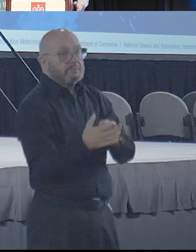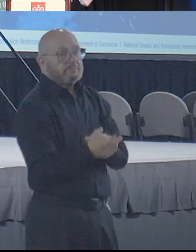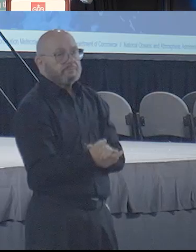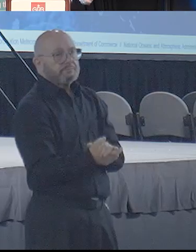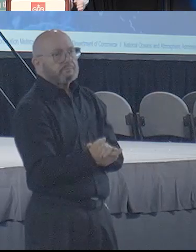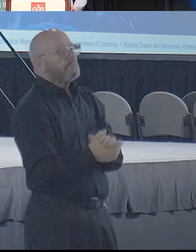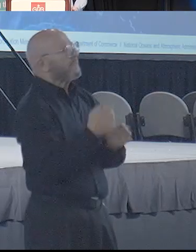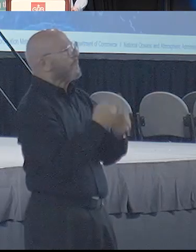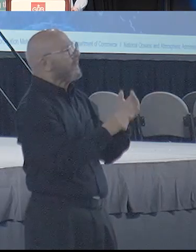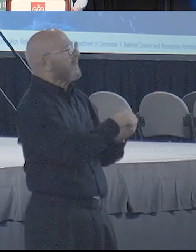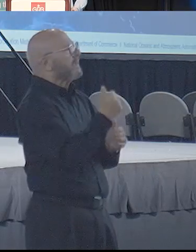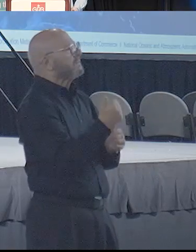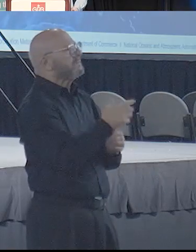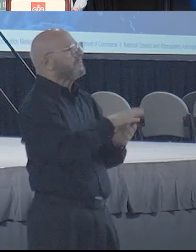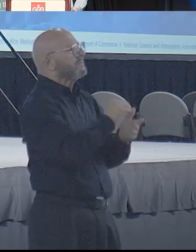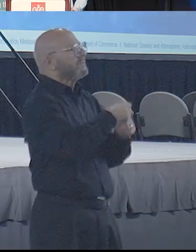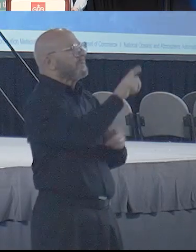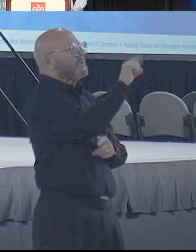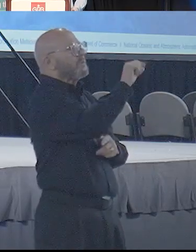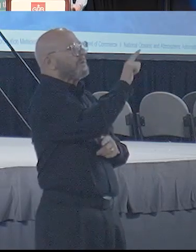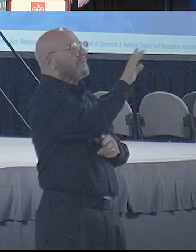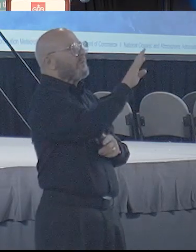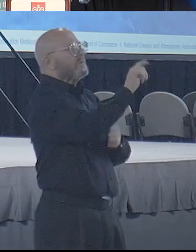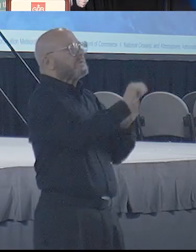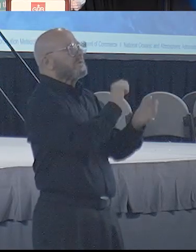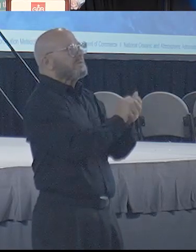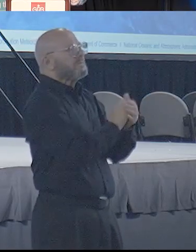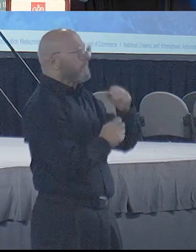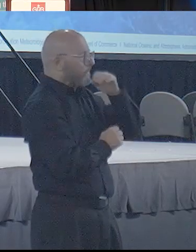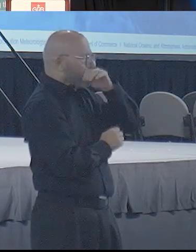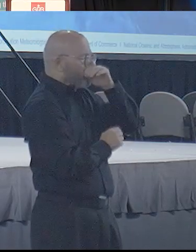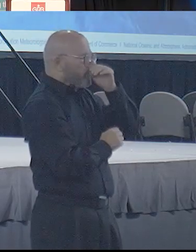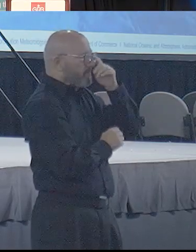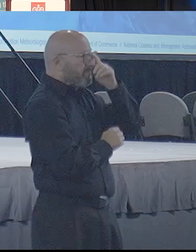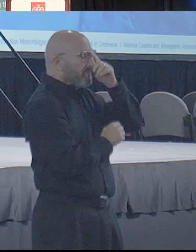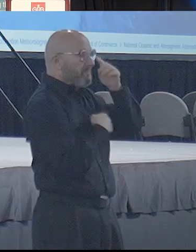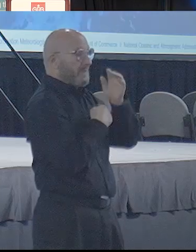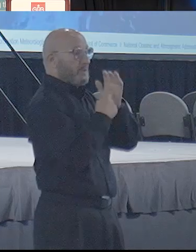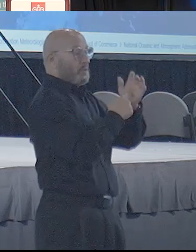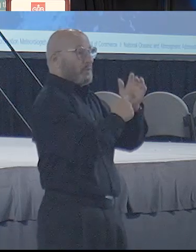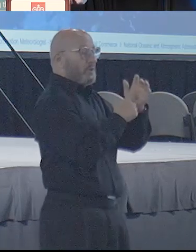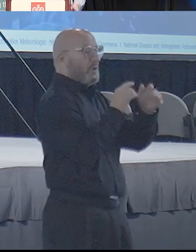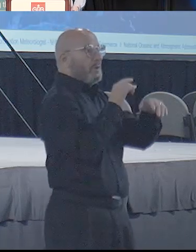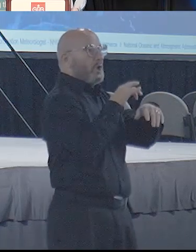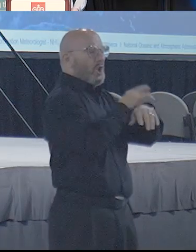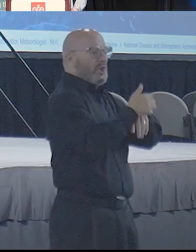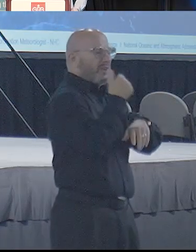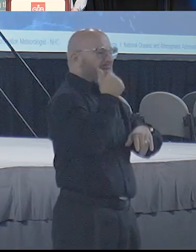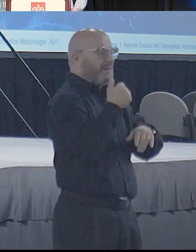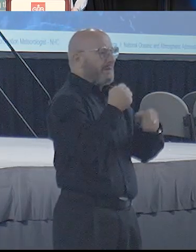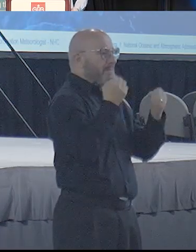So what else did we learn from the 2024 season? As I showed you earlier, it was busy, right? And we had major hurricanes